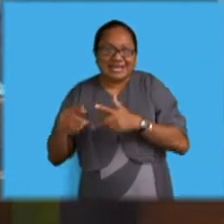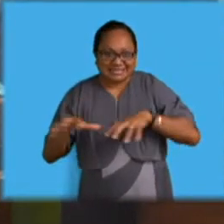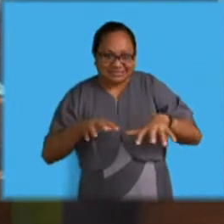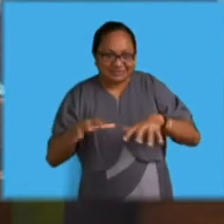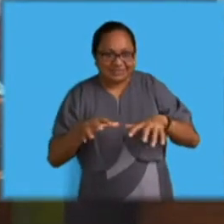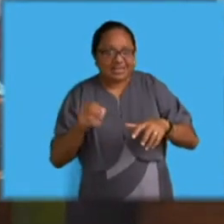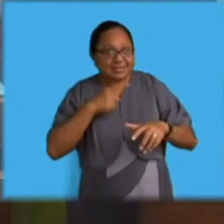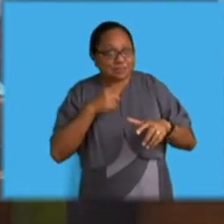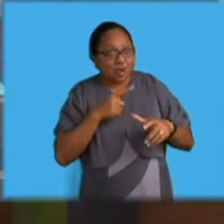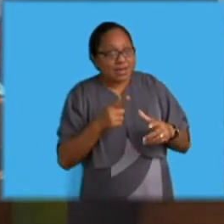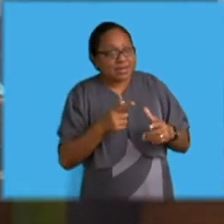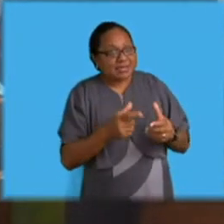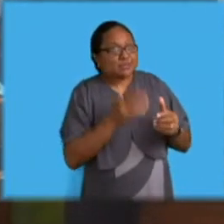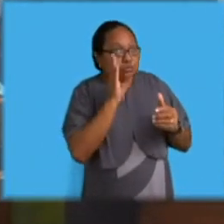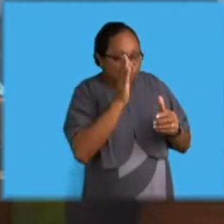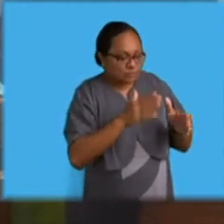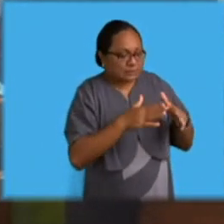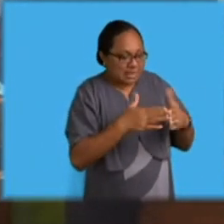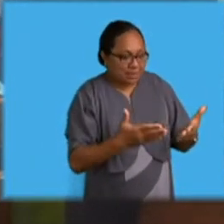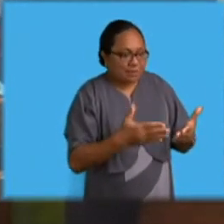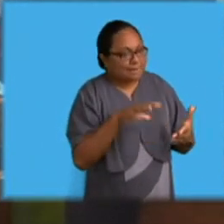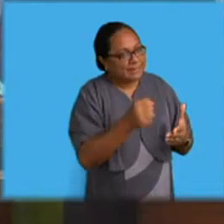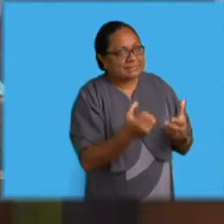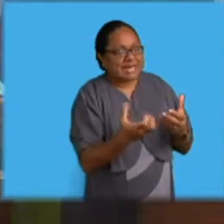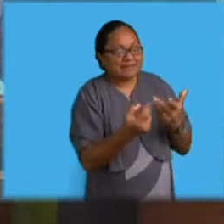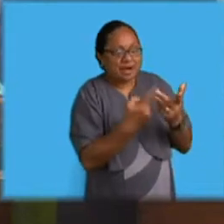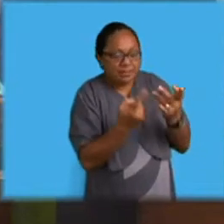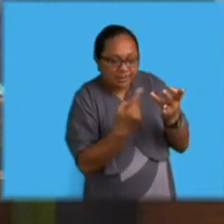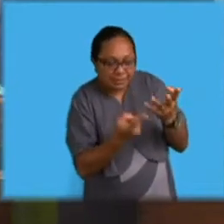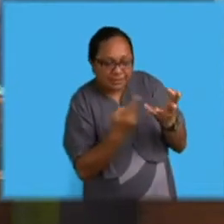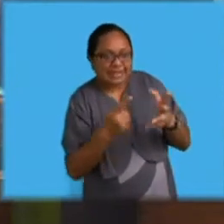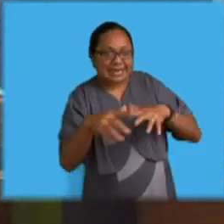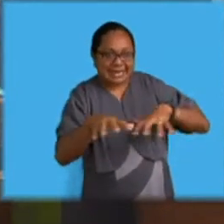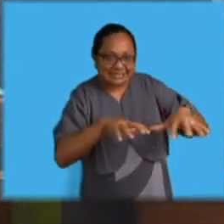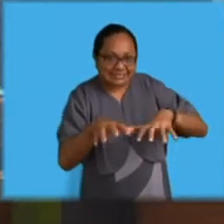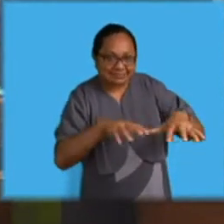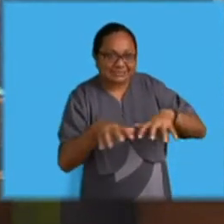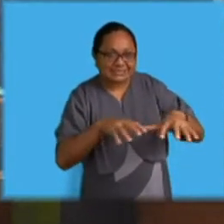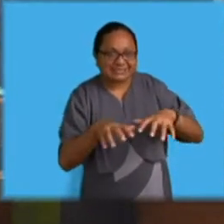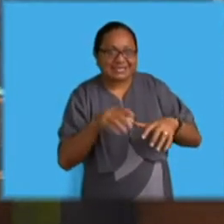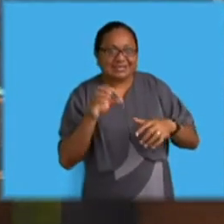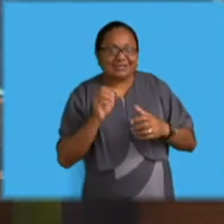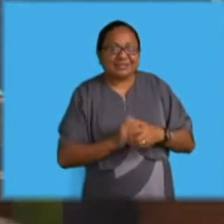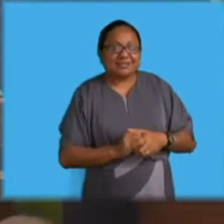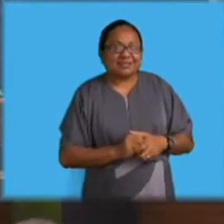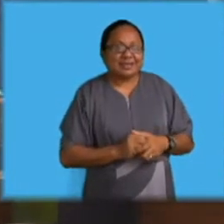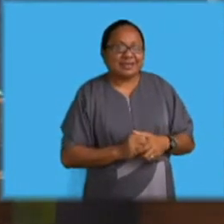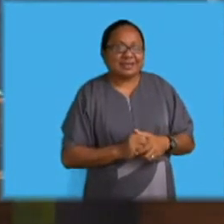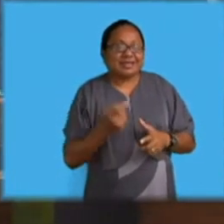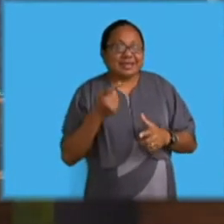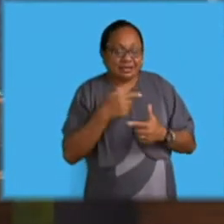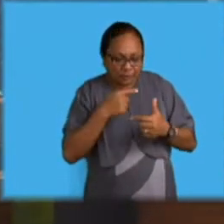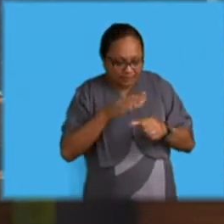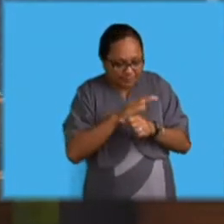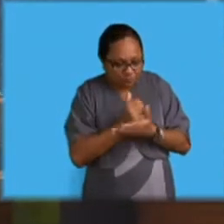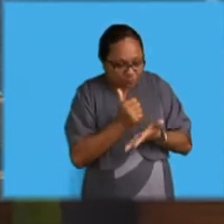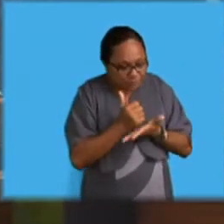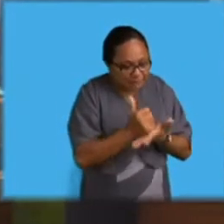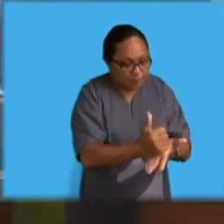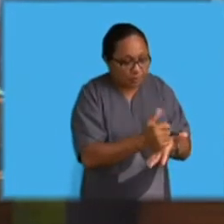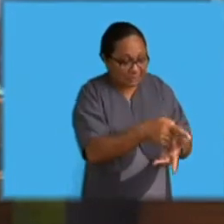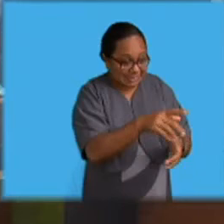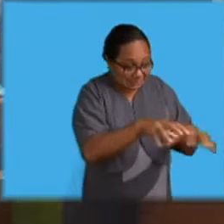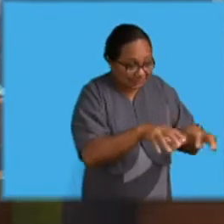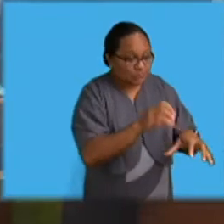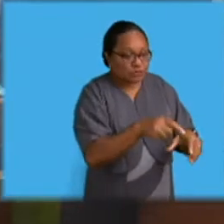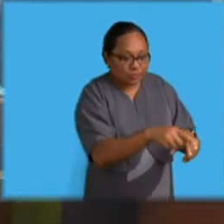schools and our strategies put in place by the Ministry of Education, Heritage and Arts to ensure that these activities are thoroughly supported and made available to the students,